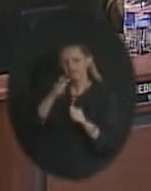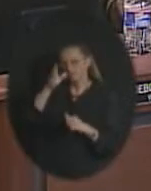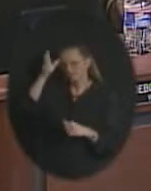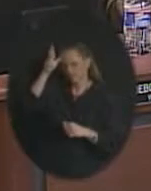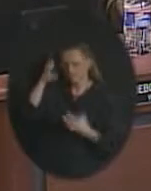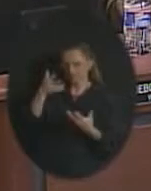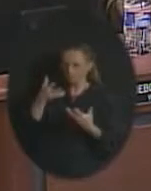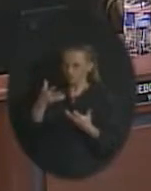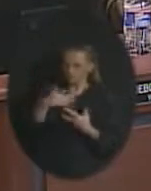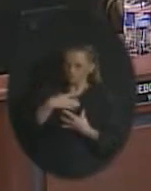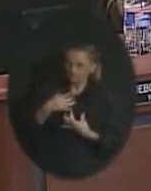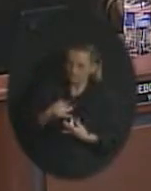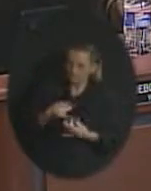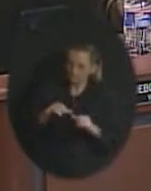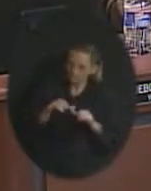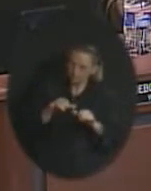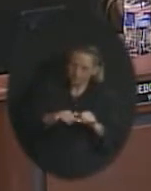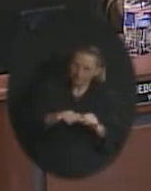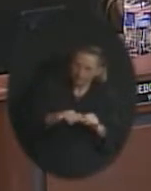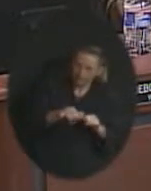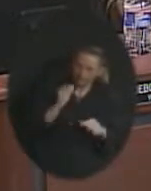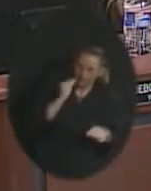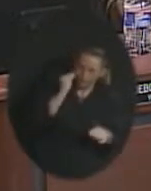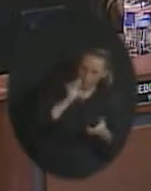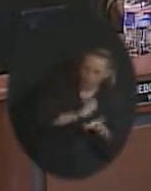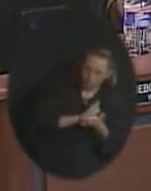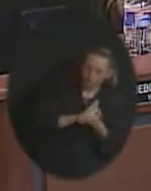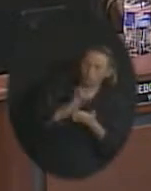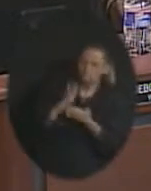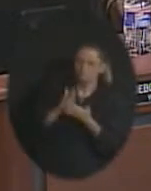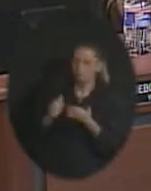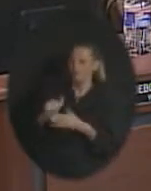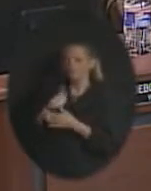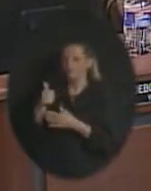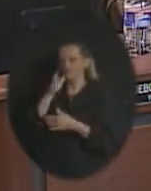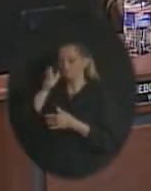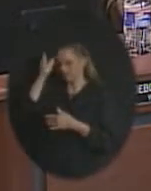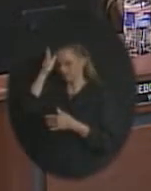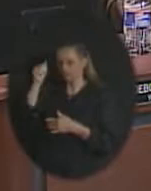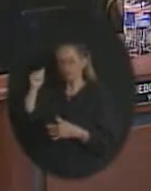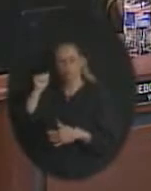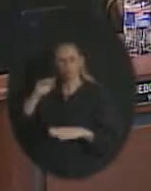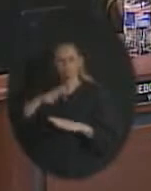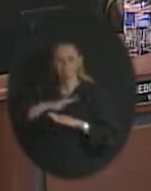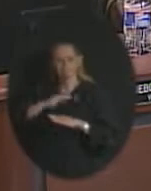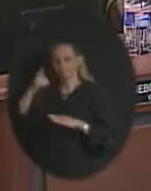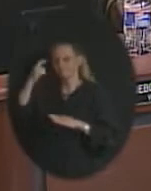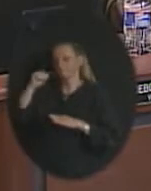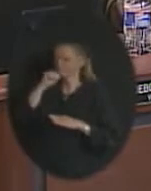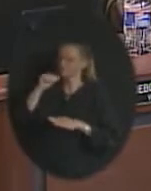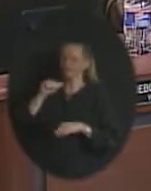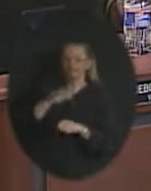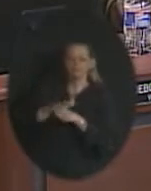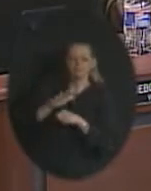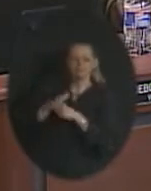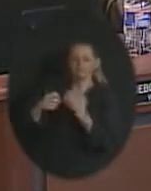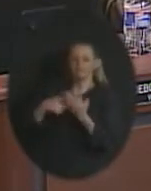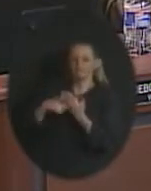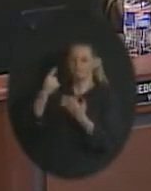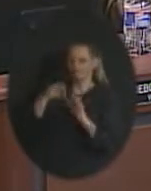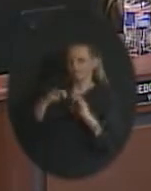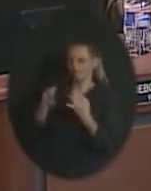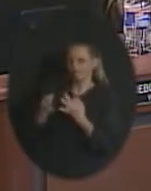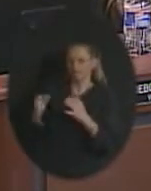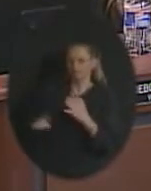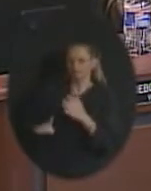there are going to be parents who are unhappy because there are not enough tickets for their family members to be there. And